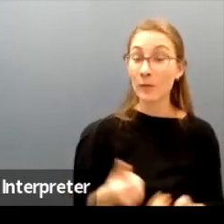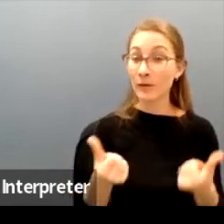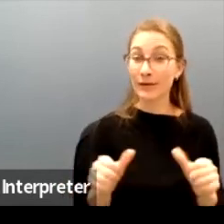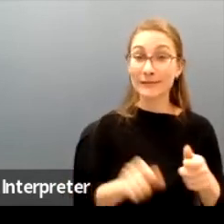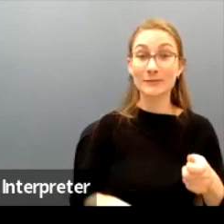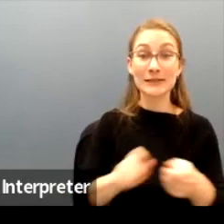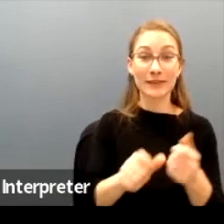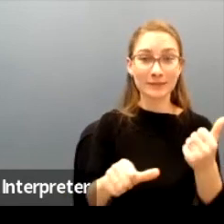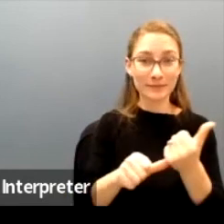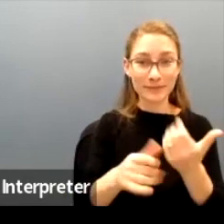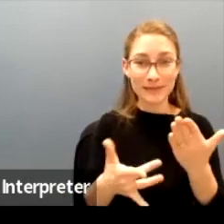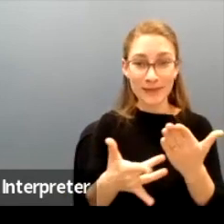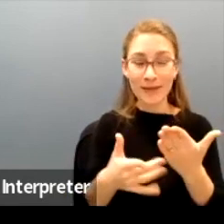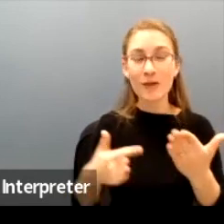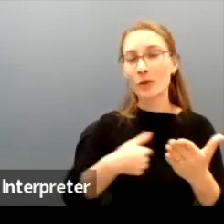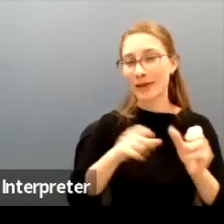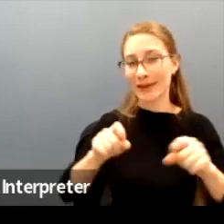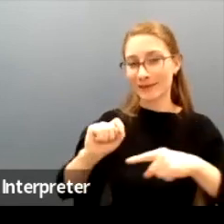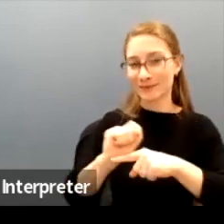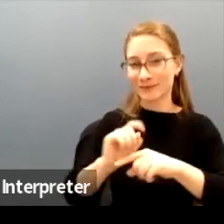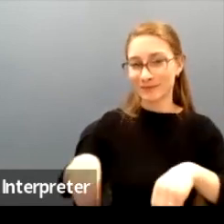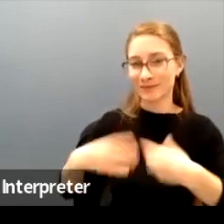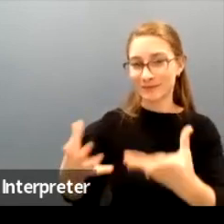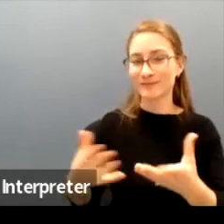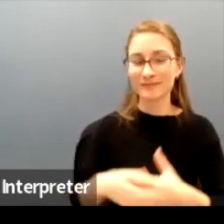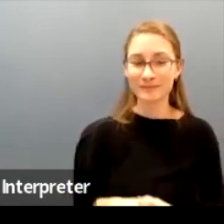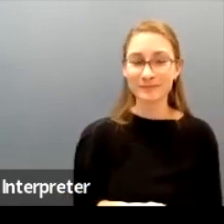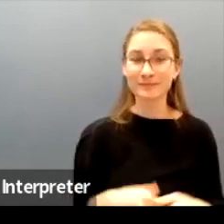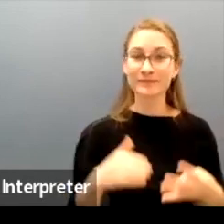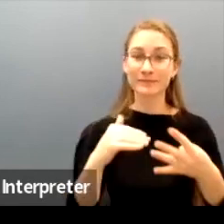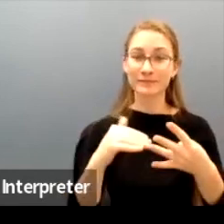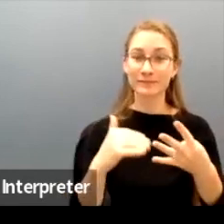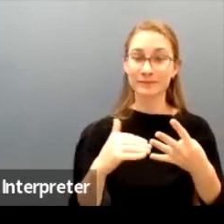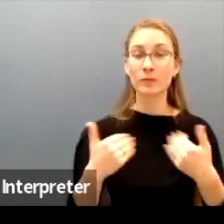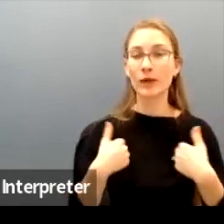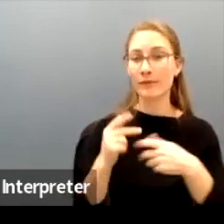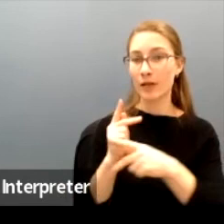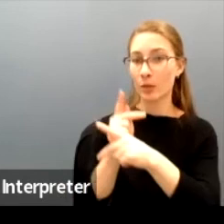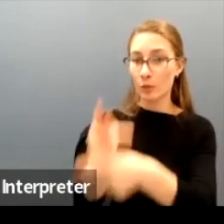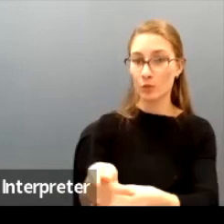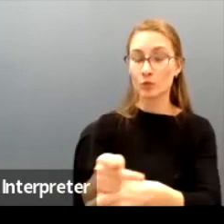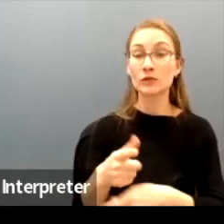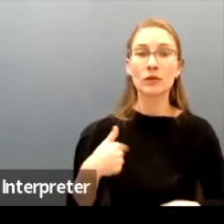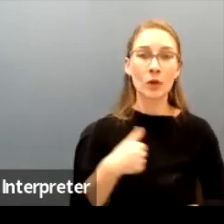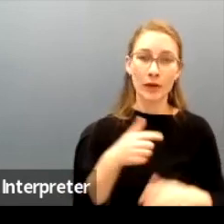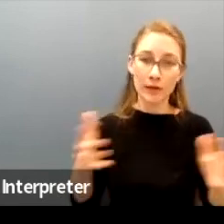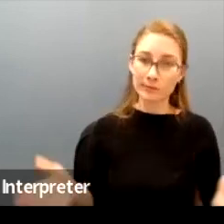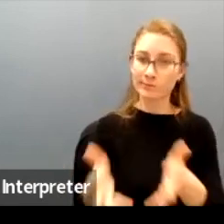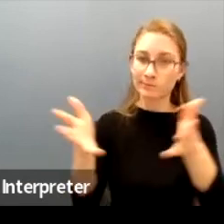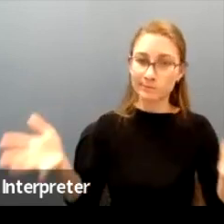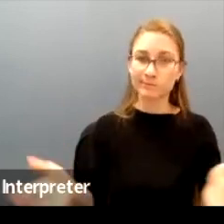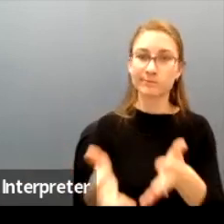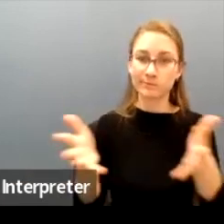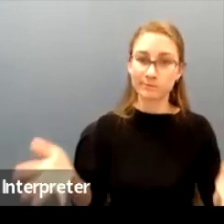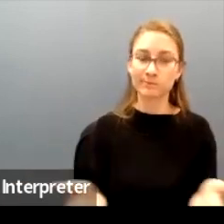that topic of assistive technology. And then we also have, our loans, which I highly encourage, if you haven't had the opportunity to do so,